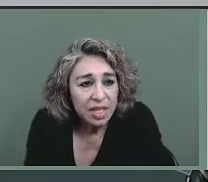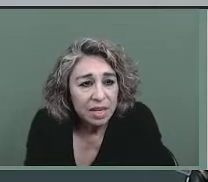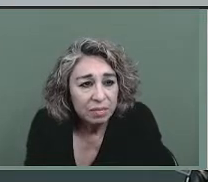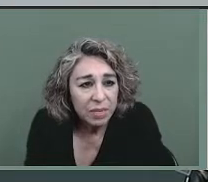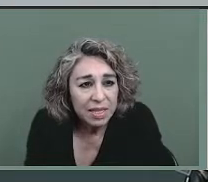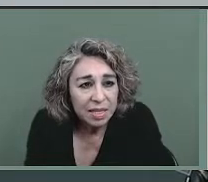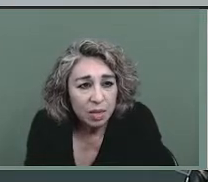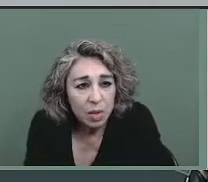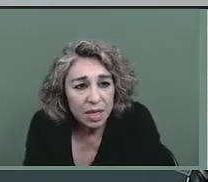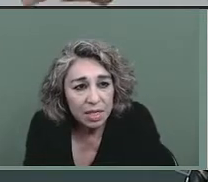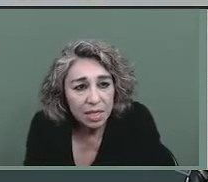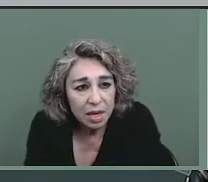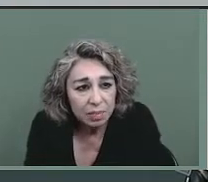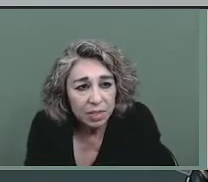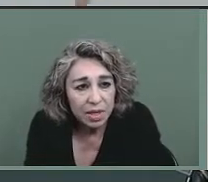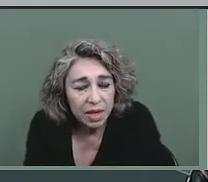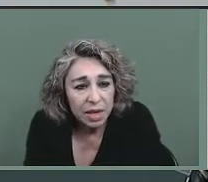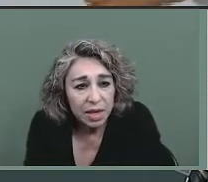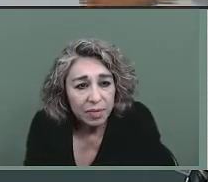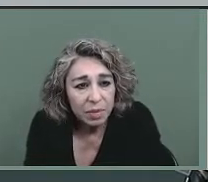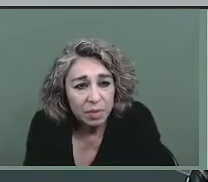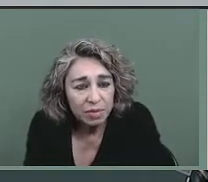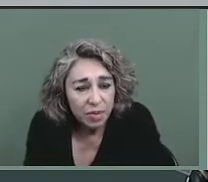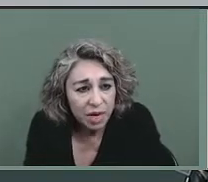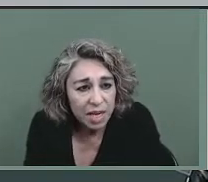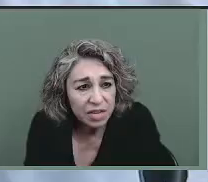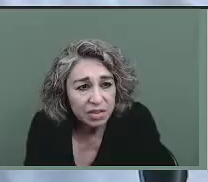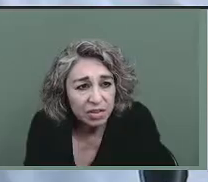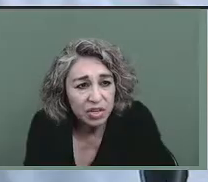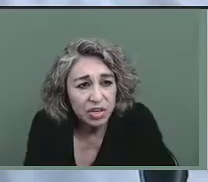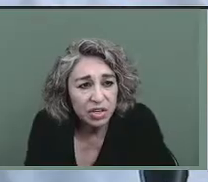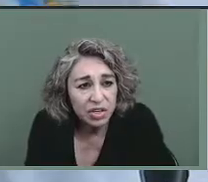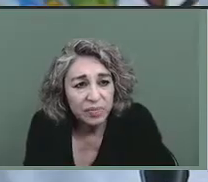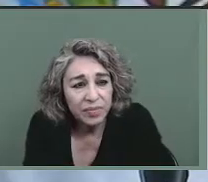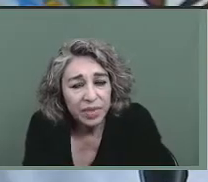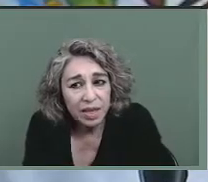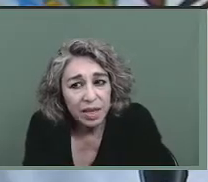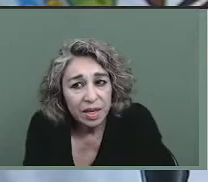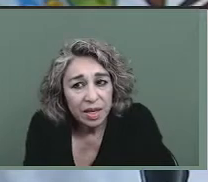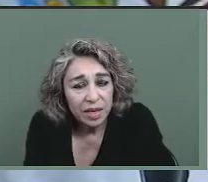Just like Presidente Juarez stopped before he entered the church,